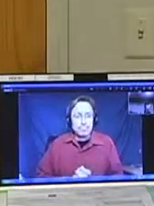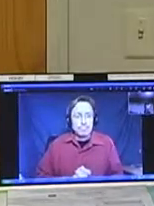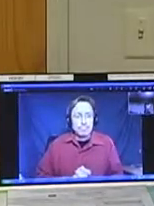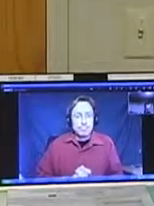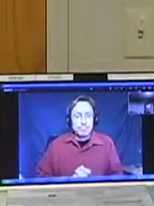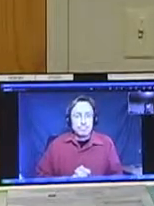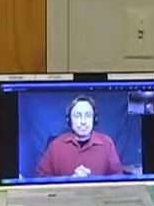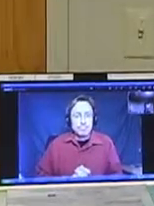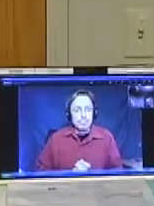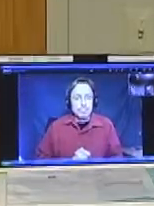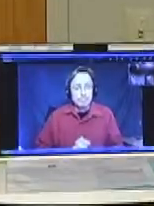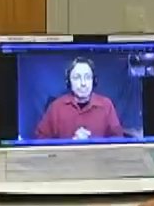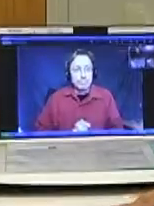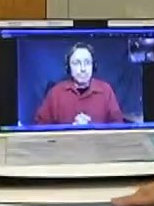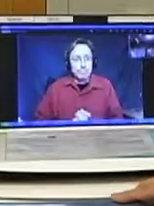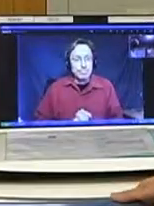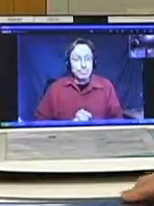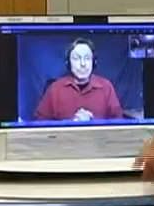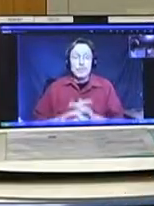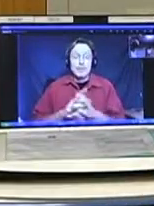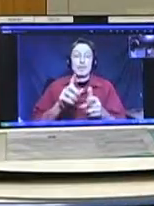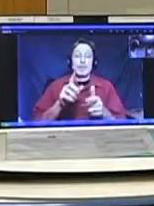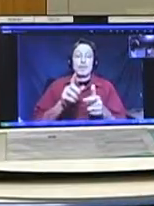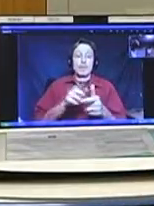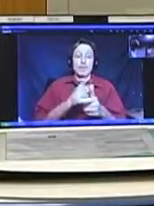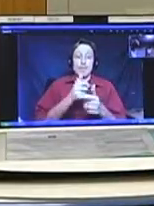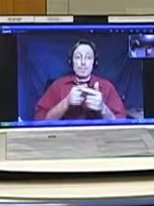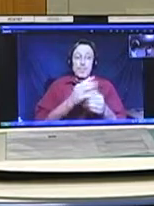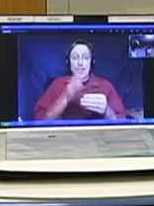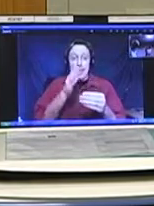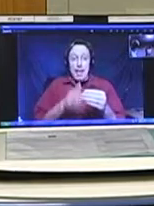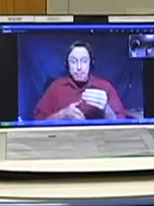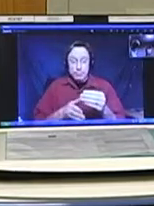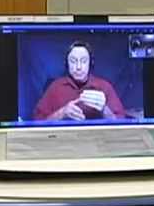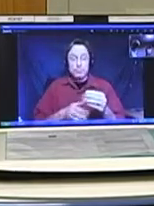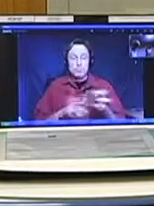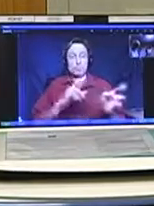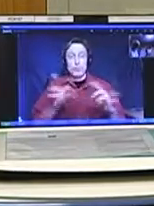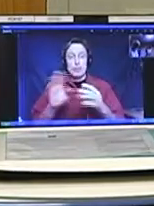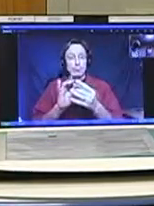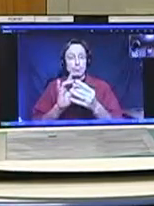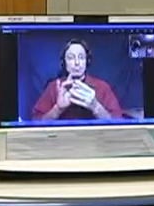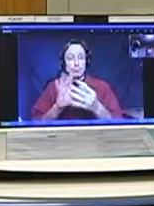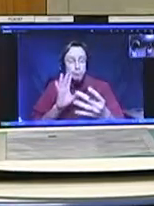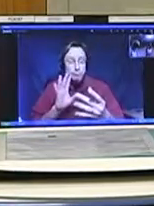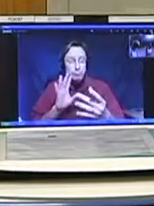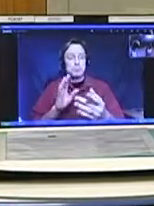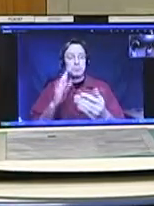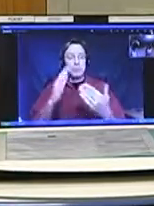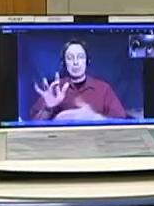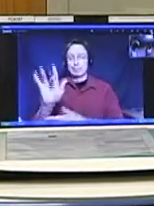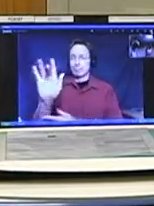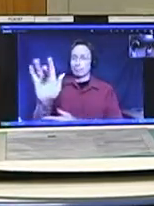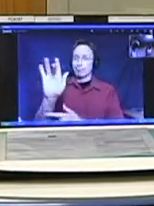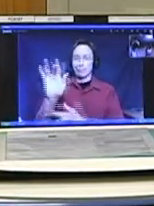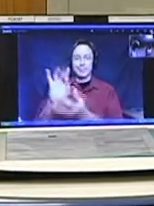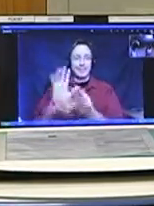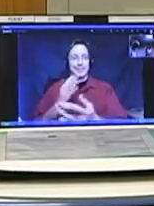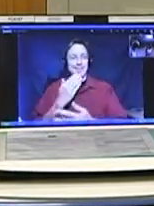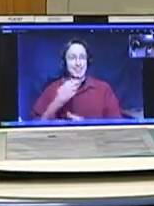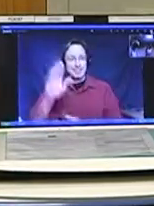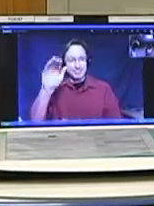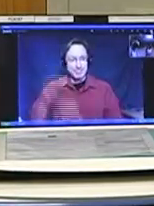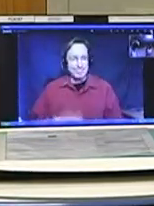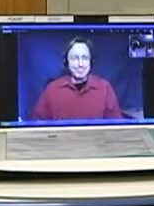And then at the end of my conversation with the patient, when I'm all done, I will disconnect, and thank you, interpreter. I'm going to disconnect